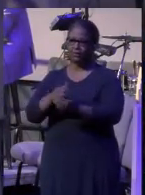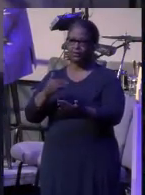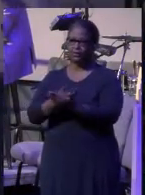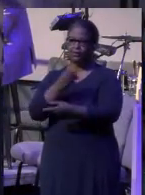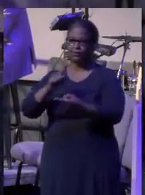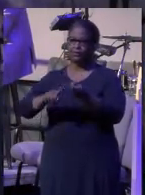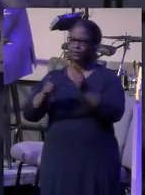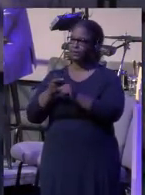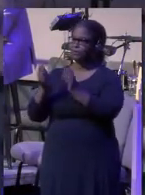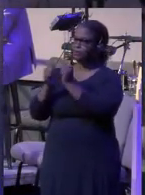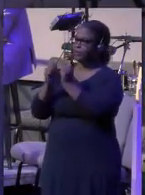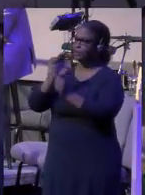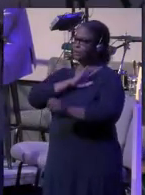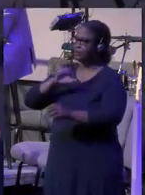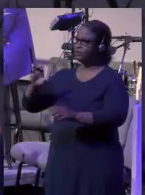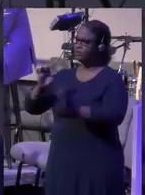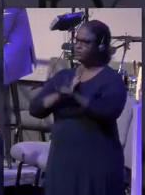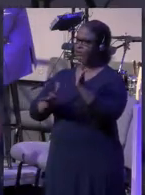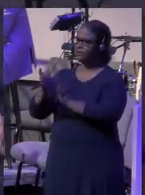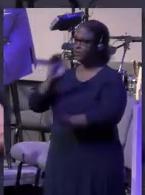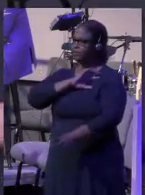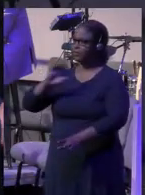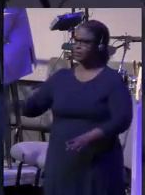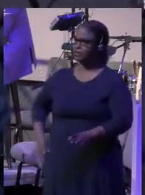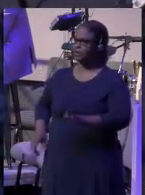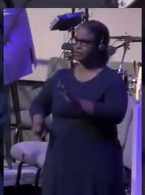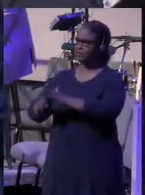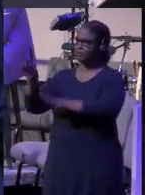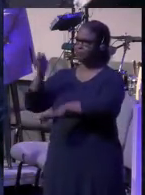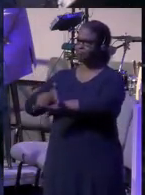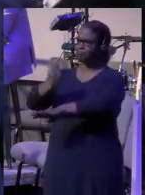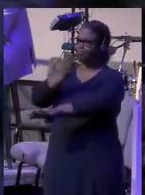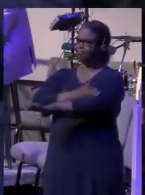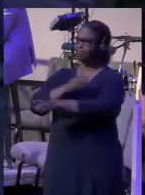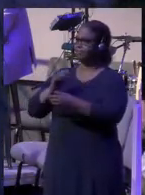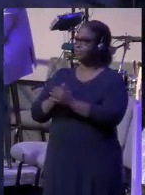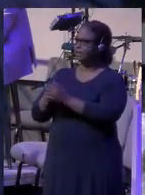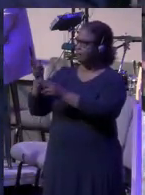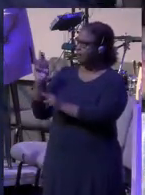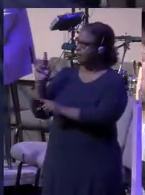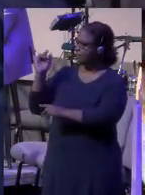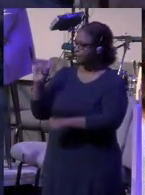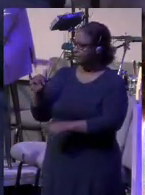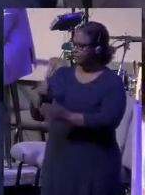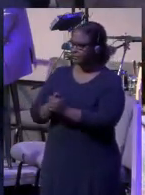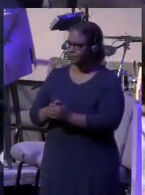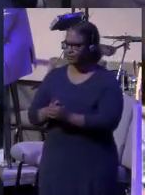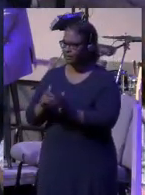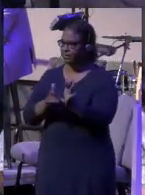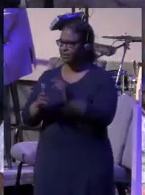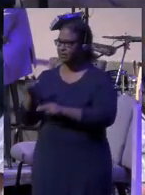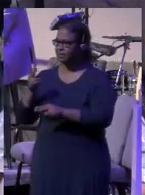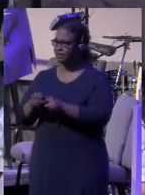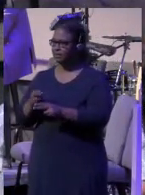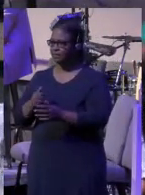friendship with Jesus Christ. As you develop that and honor that in